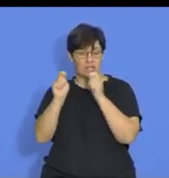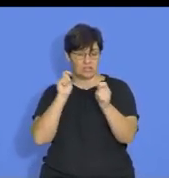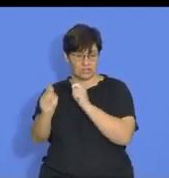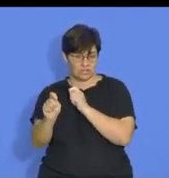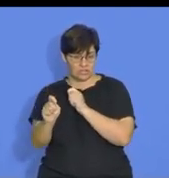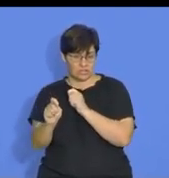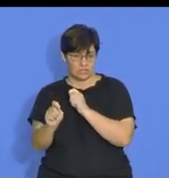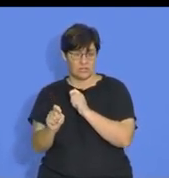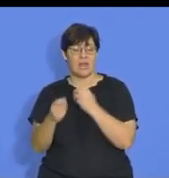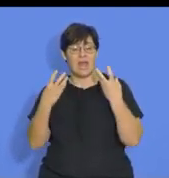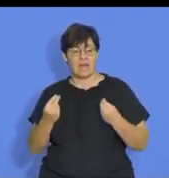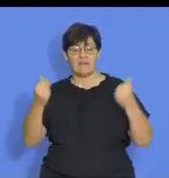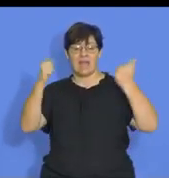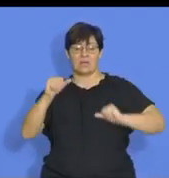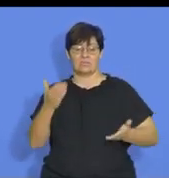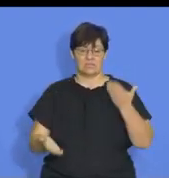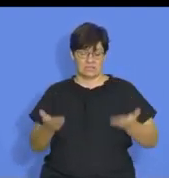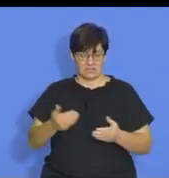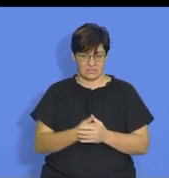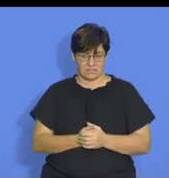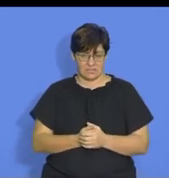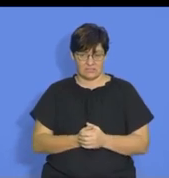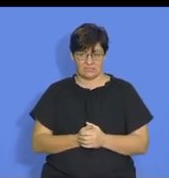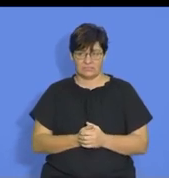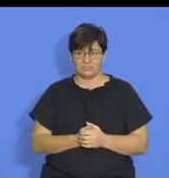the change that this would have on the accounting